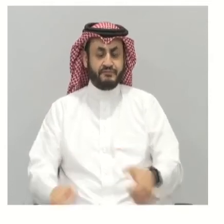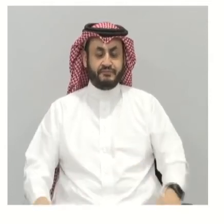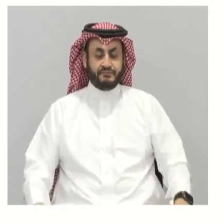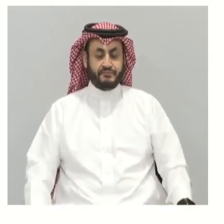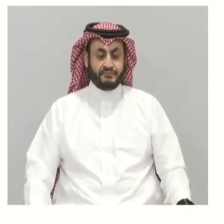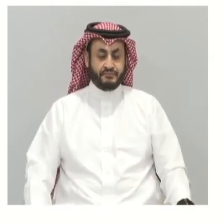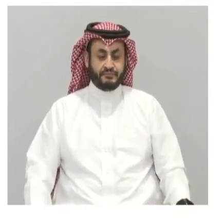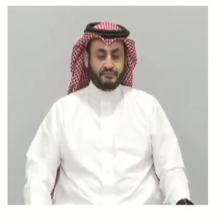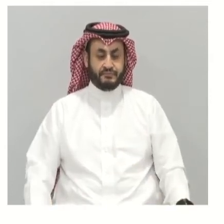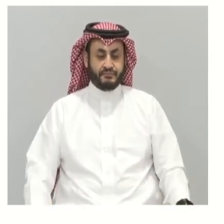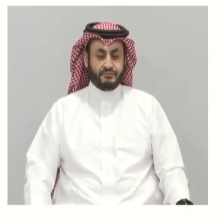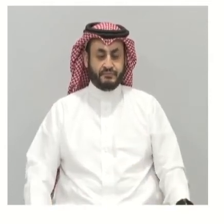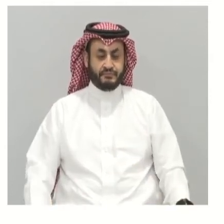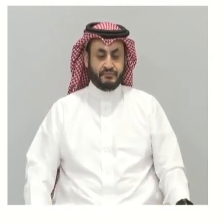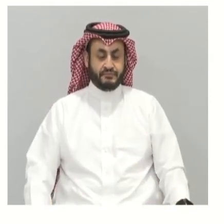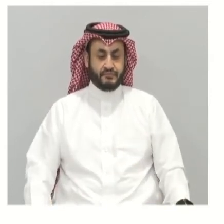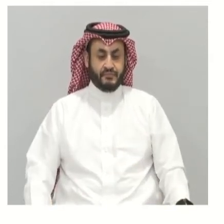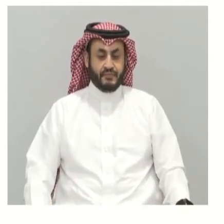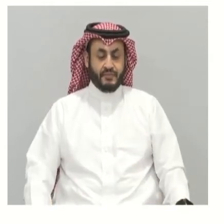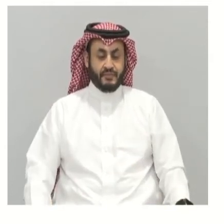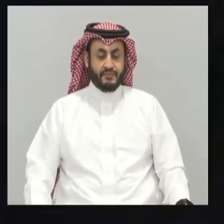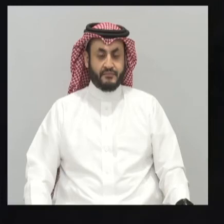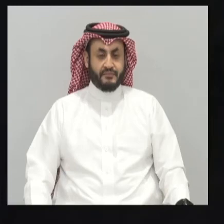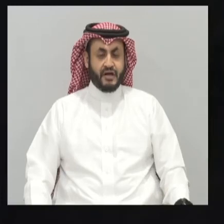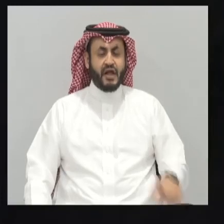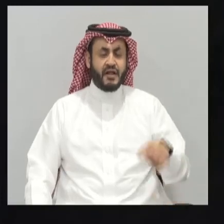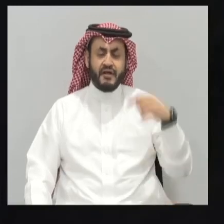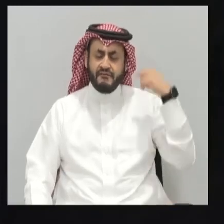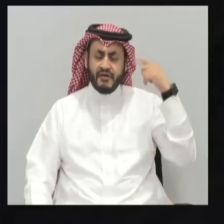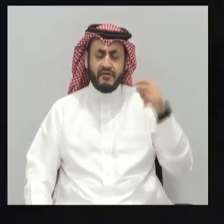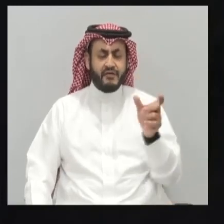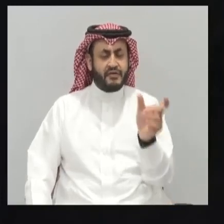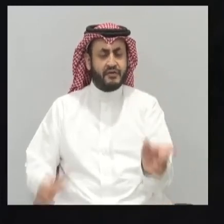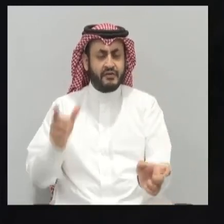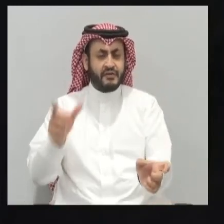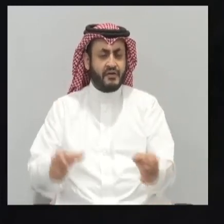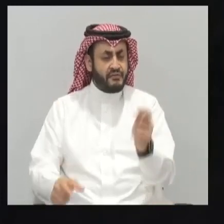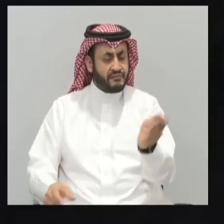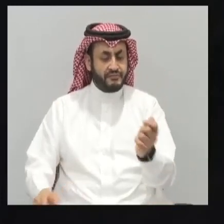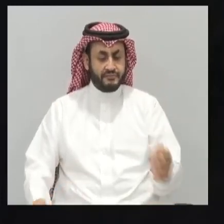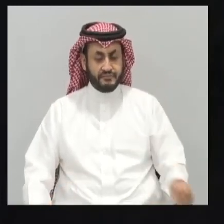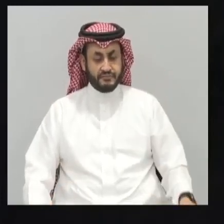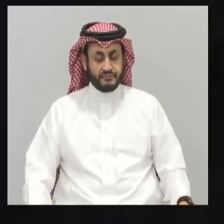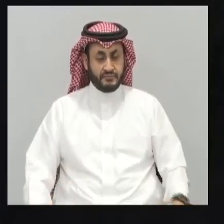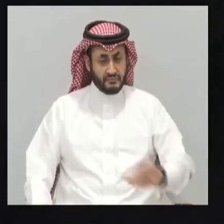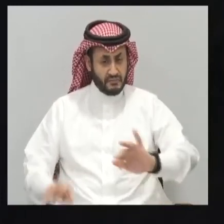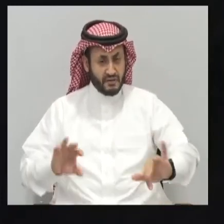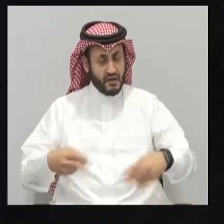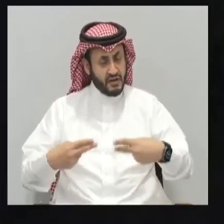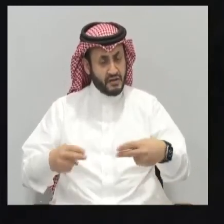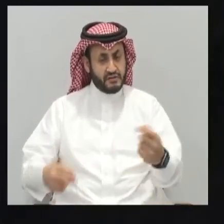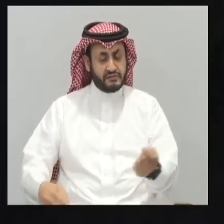in the section of the bad things. So I want you to think, what do you think about this game? Is it a good thing? Is it a bad